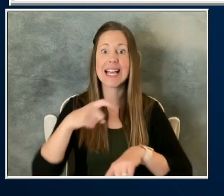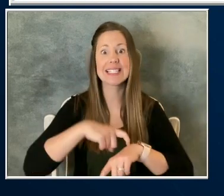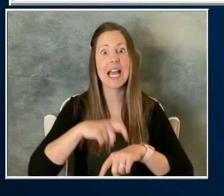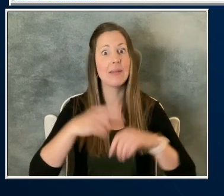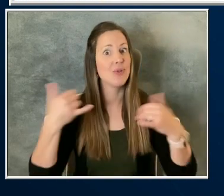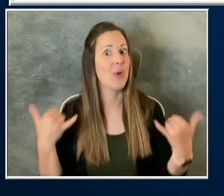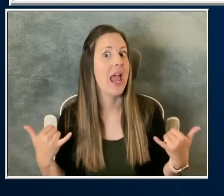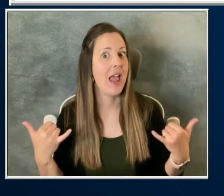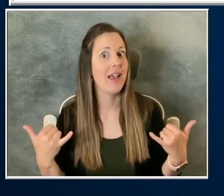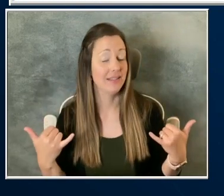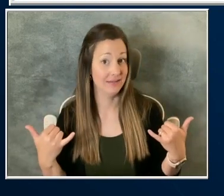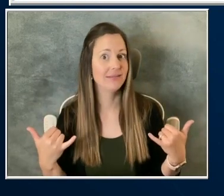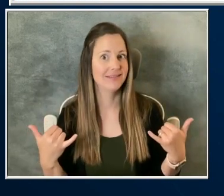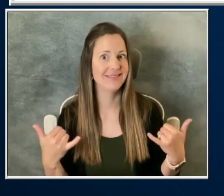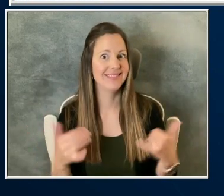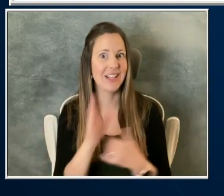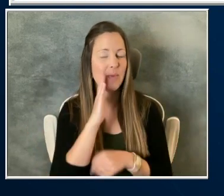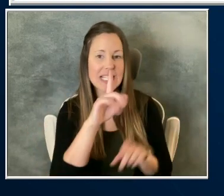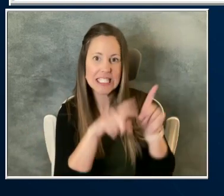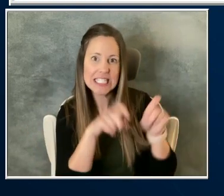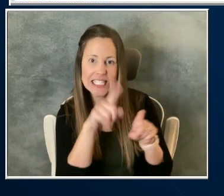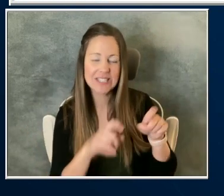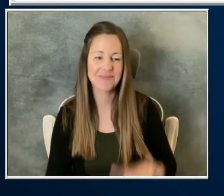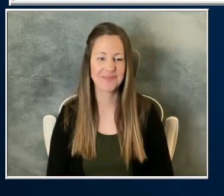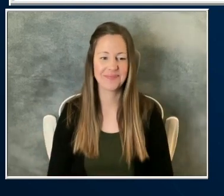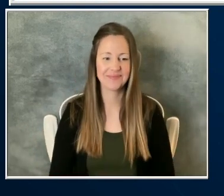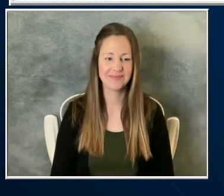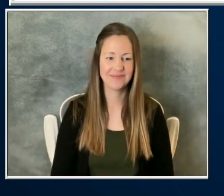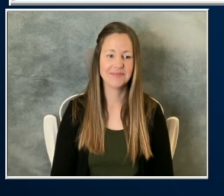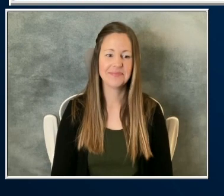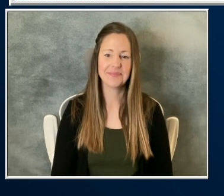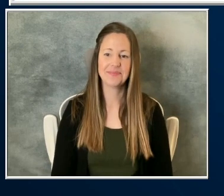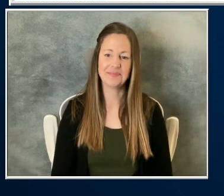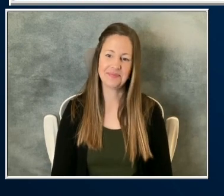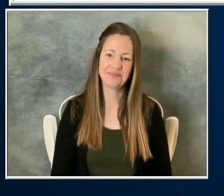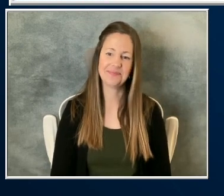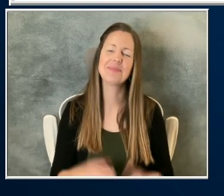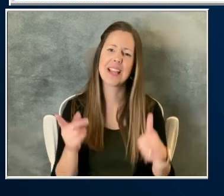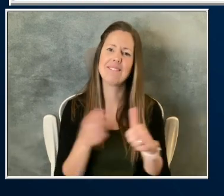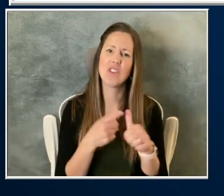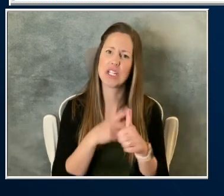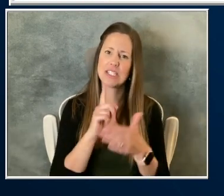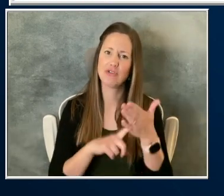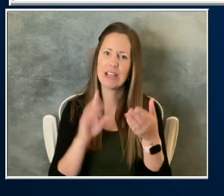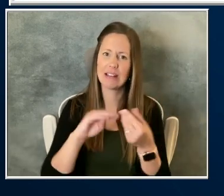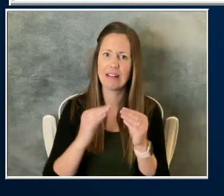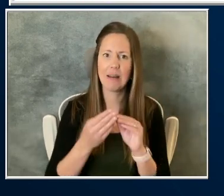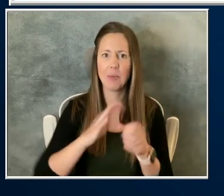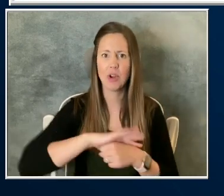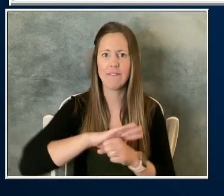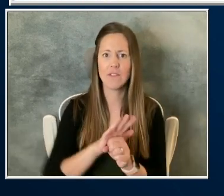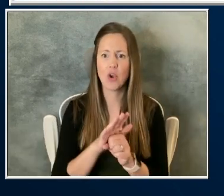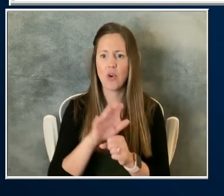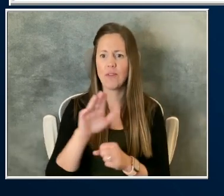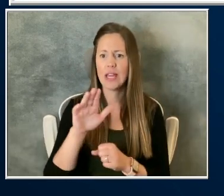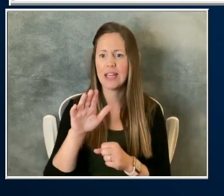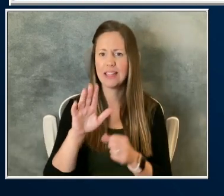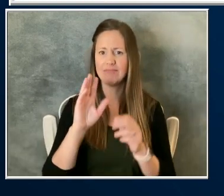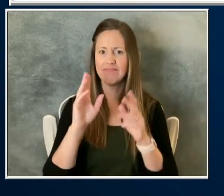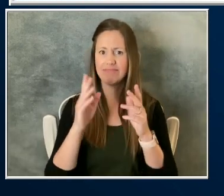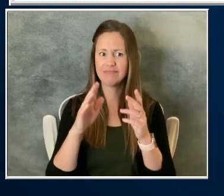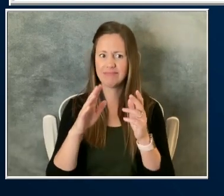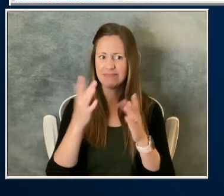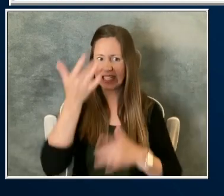some fun with that for just a minute. But first of all, let's check in. Number of COVID cases kind of went up just a little bit this week,